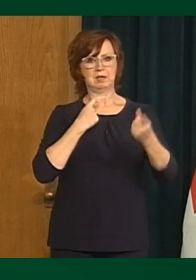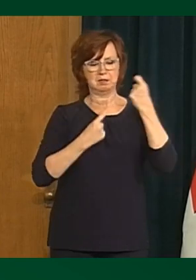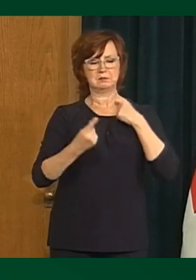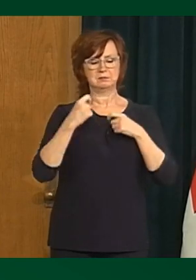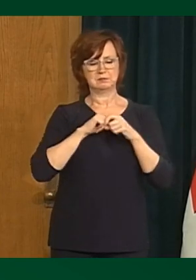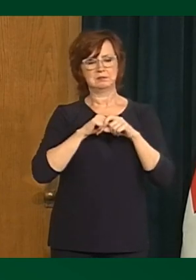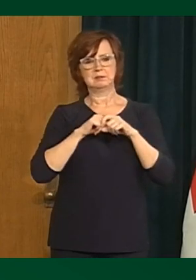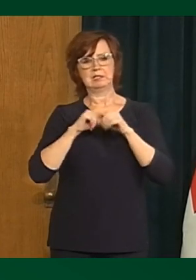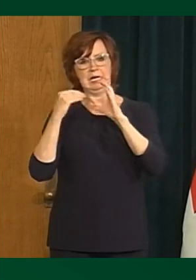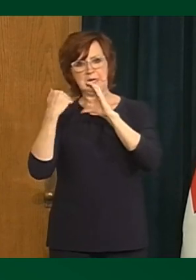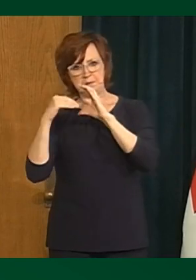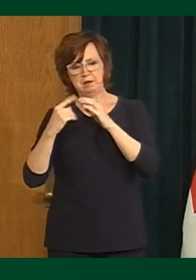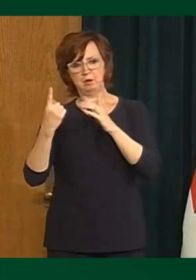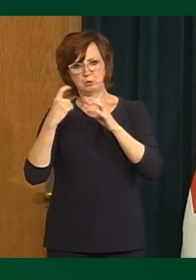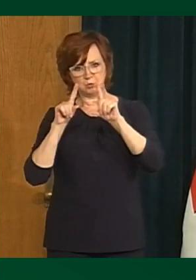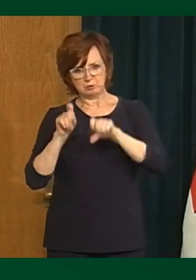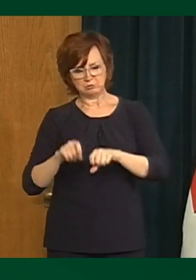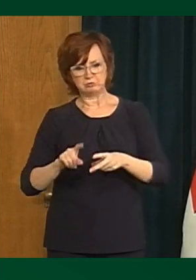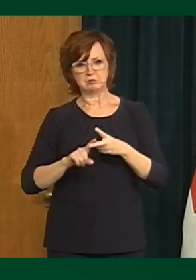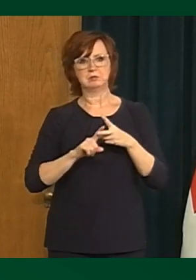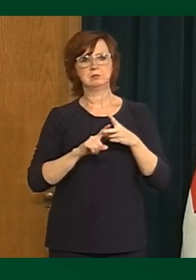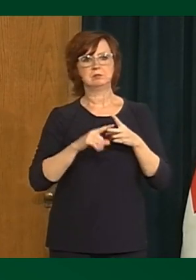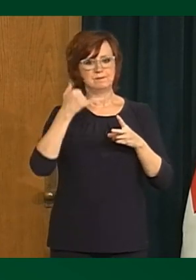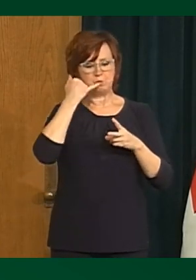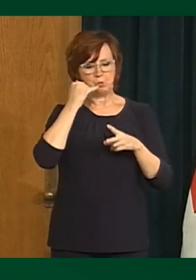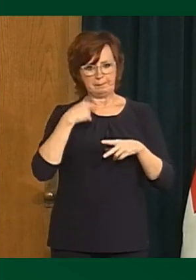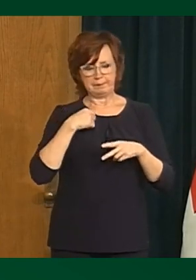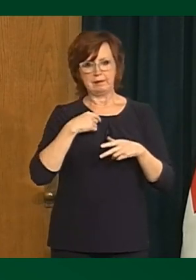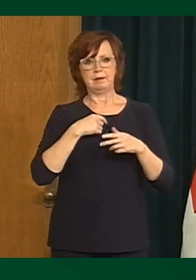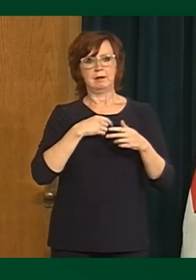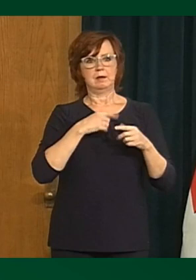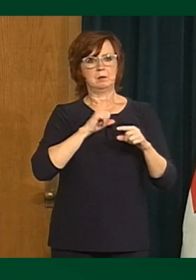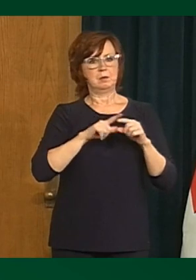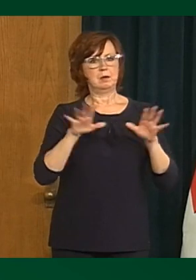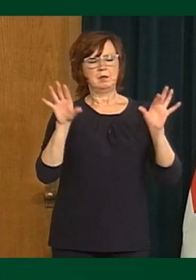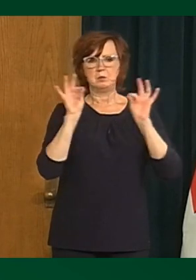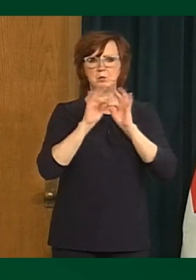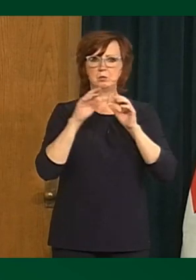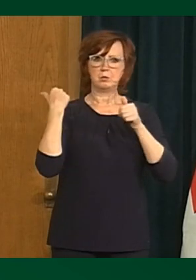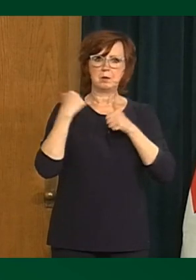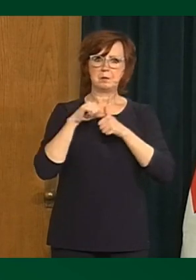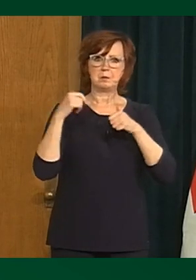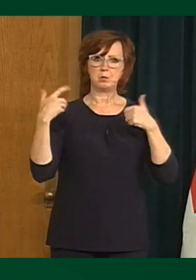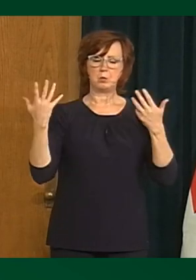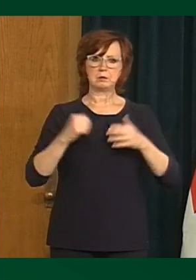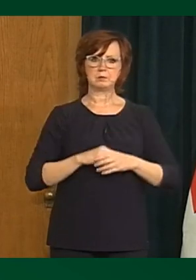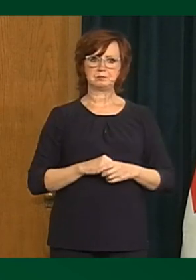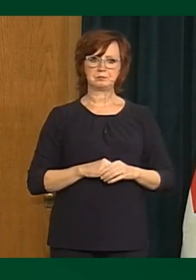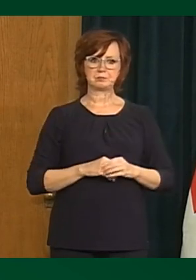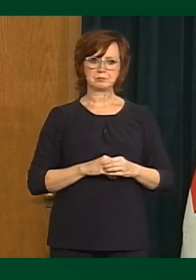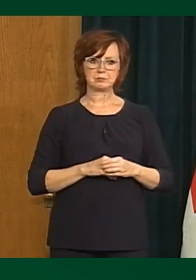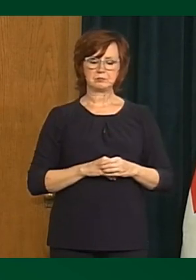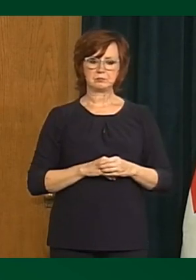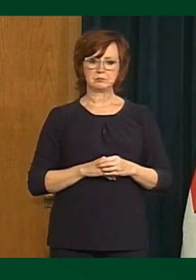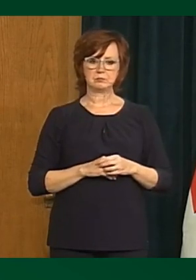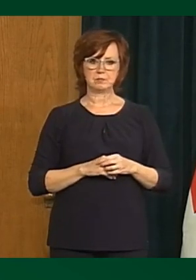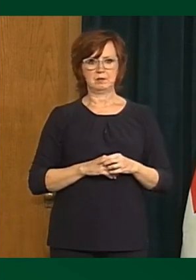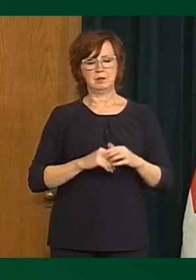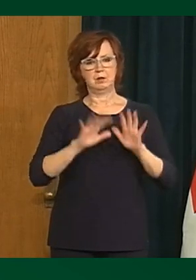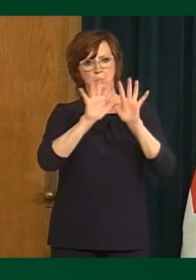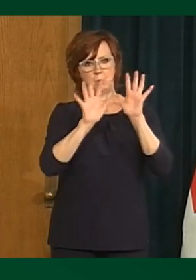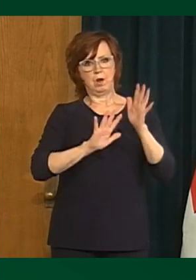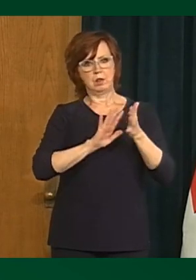I think one thing we need to recognize is that as we reopen our economy and as we reopen our ability to enjoy the outdoors in various